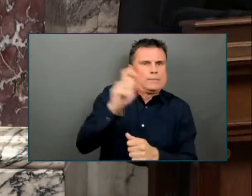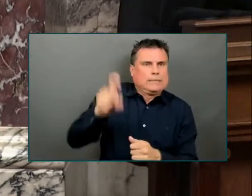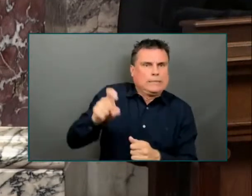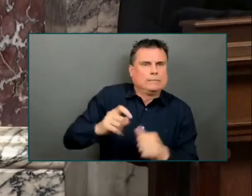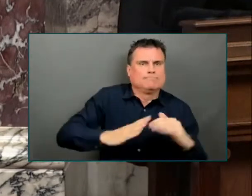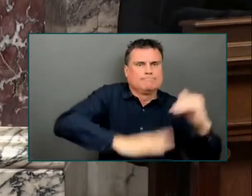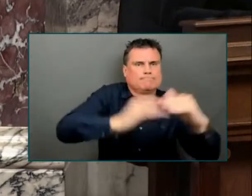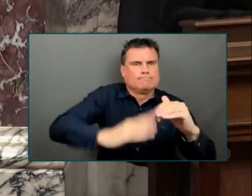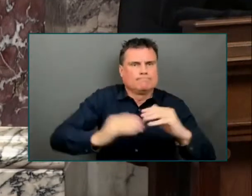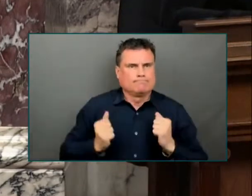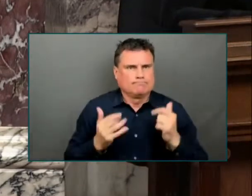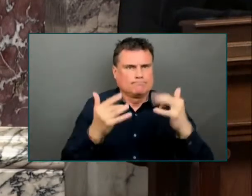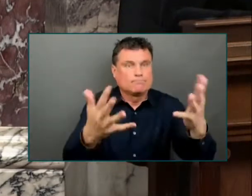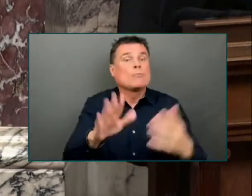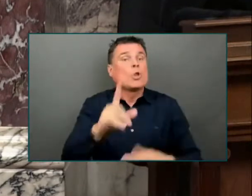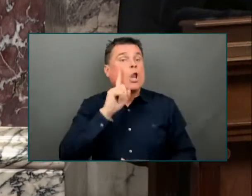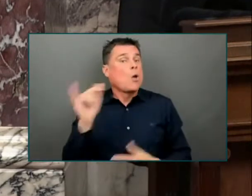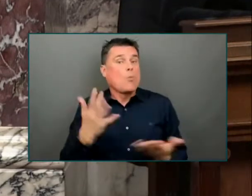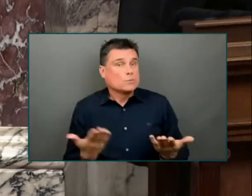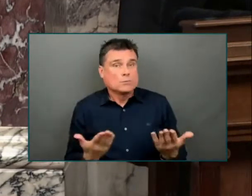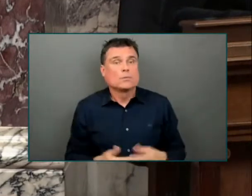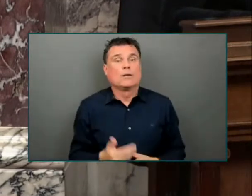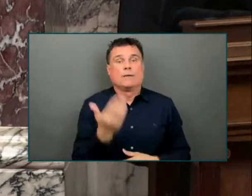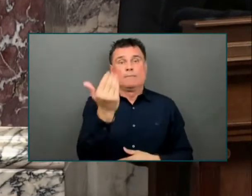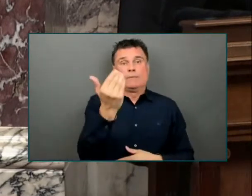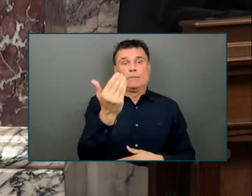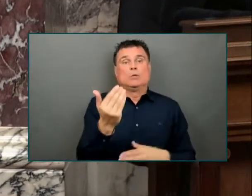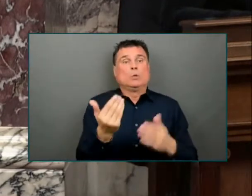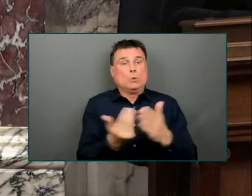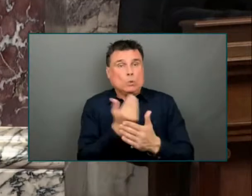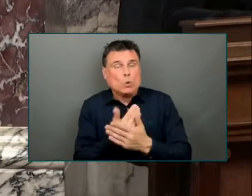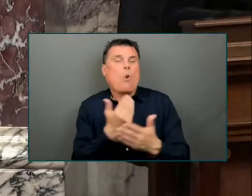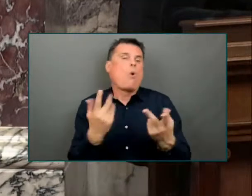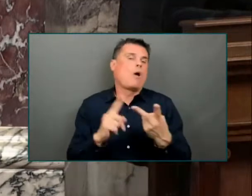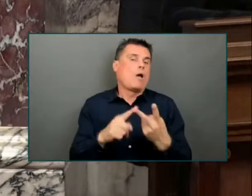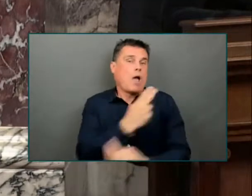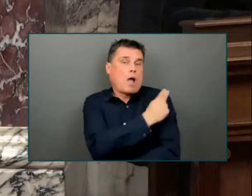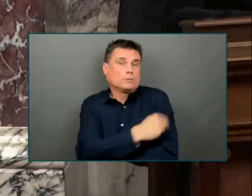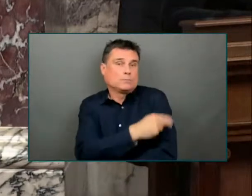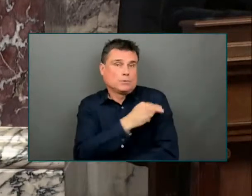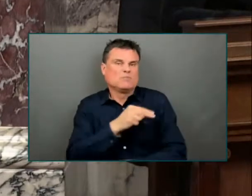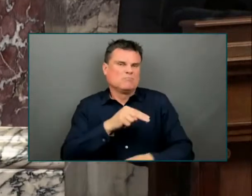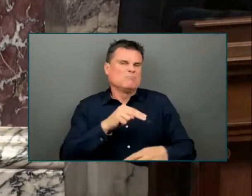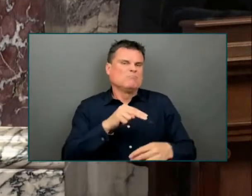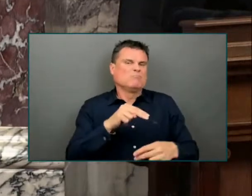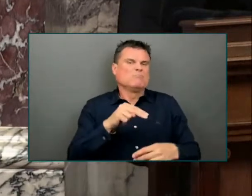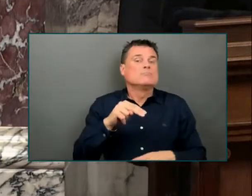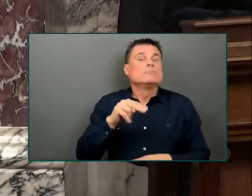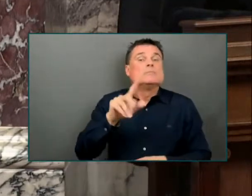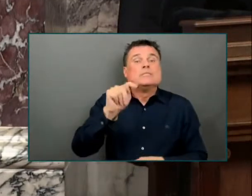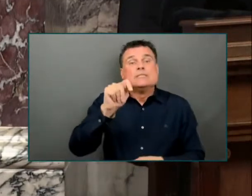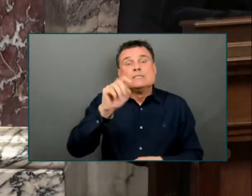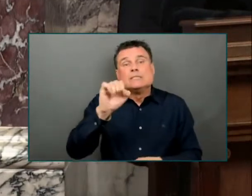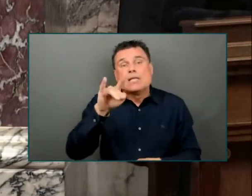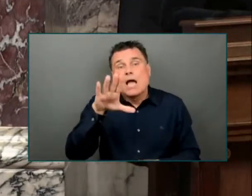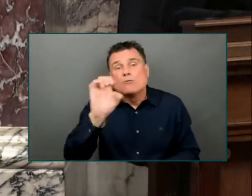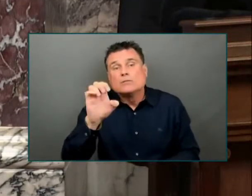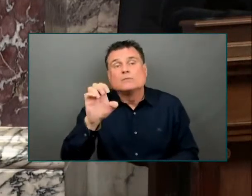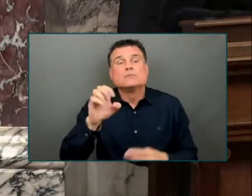Creek. It means 23 new urgent and primary care centres that are currently open, with more on the